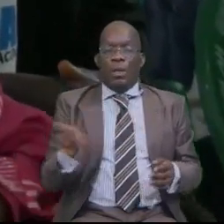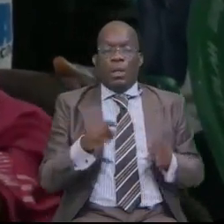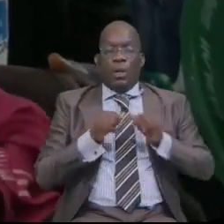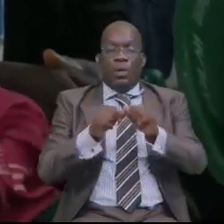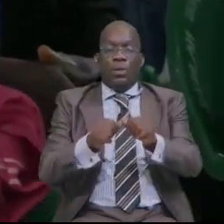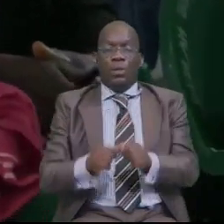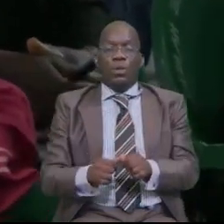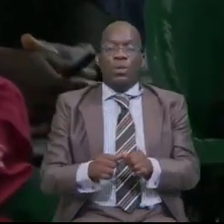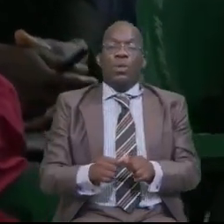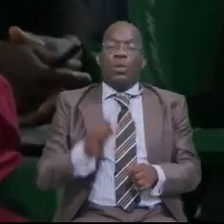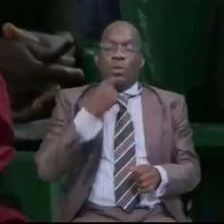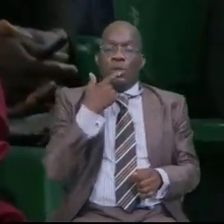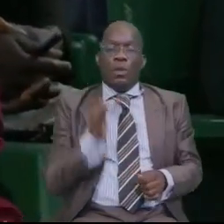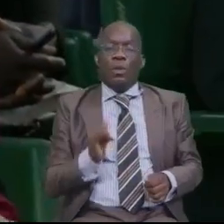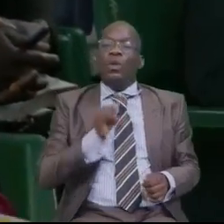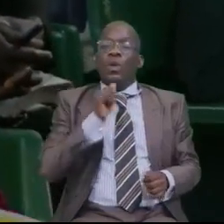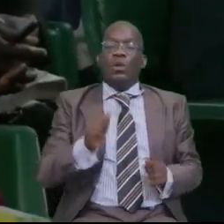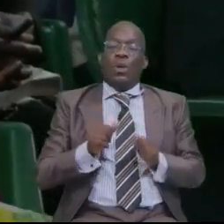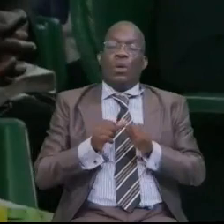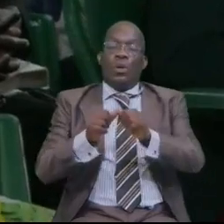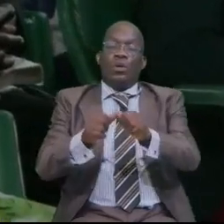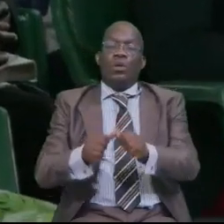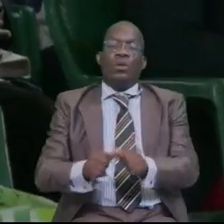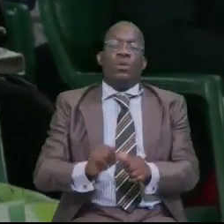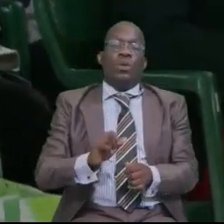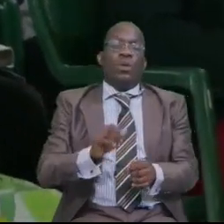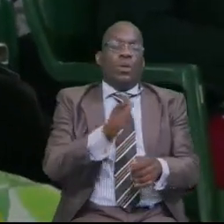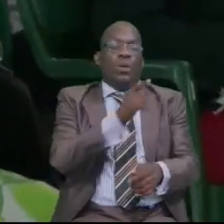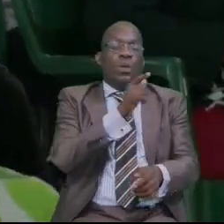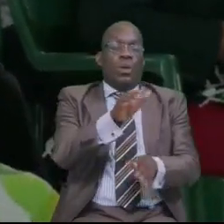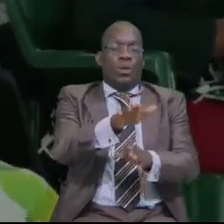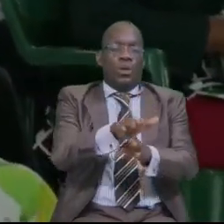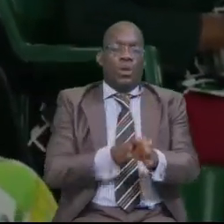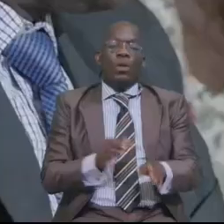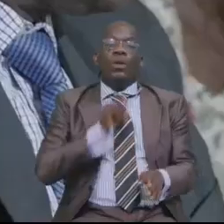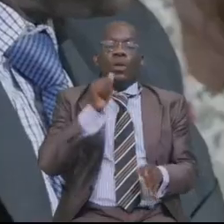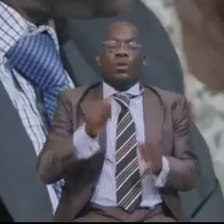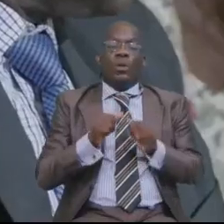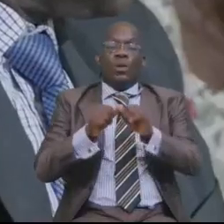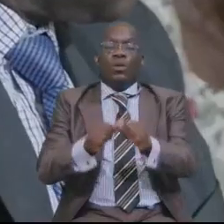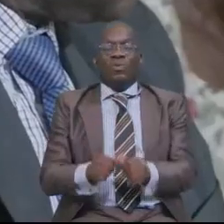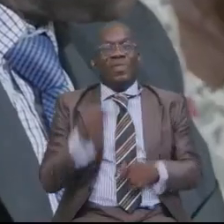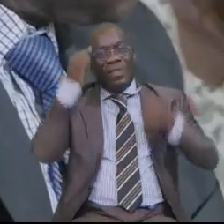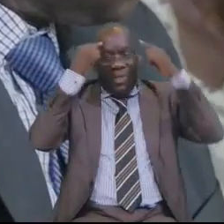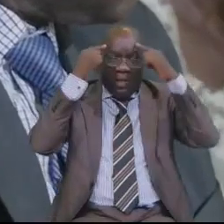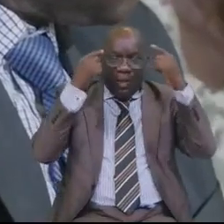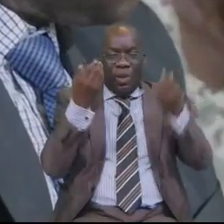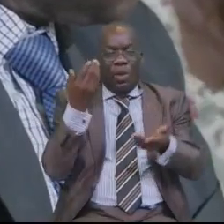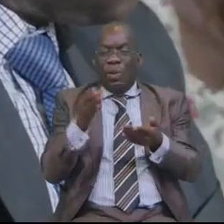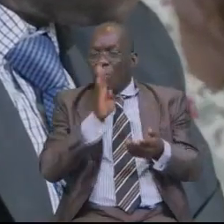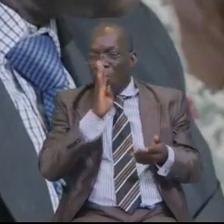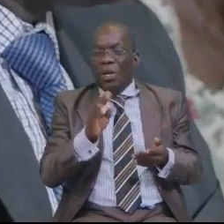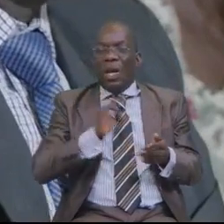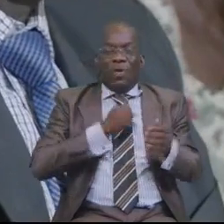didn't continue sluggishly. They didn't continue reconsidering, do I want to follow this? Don't I want